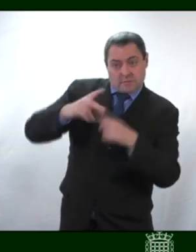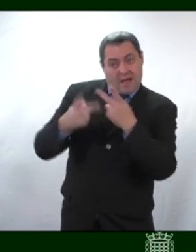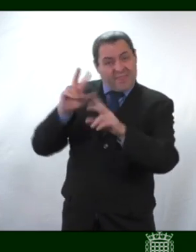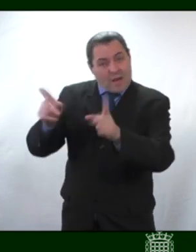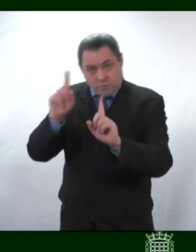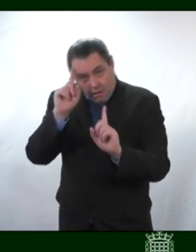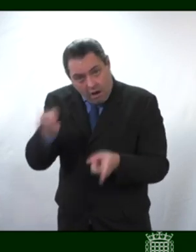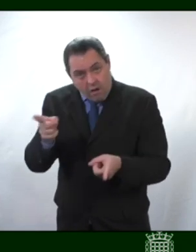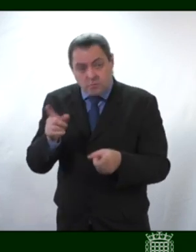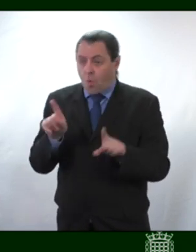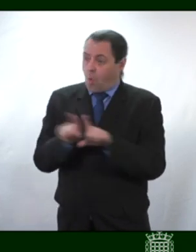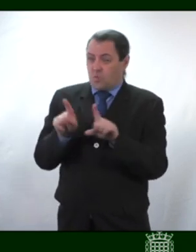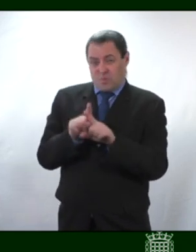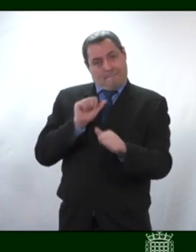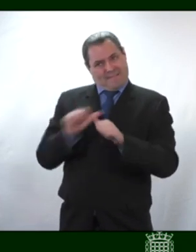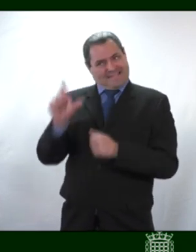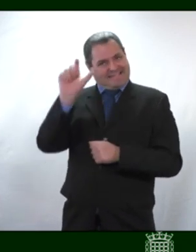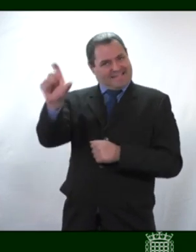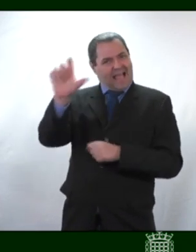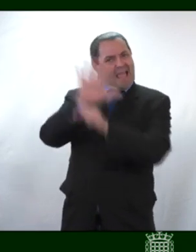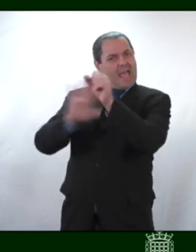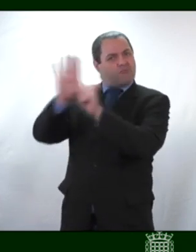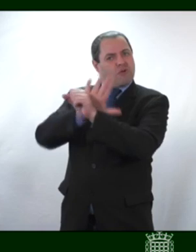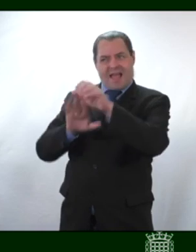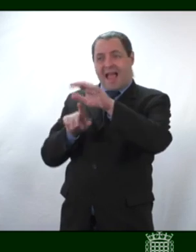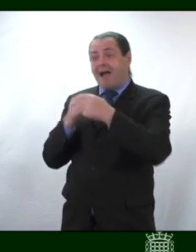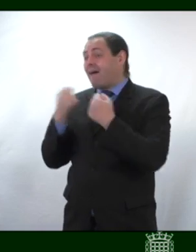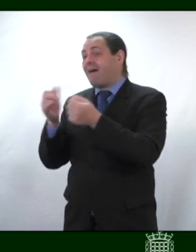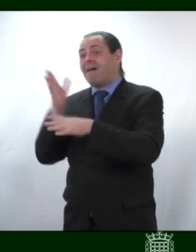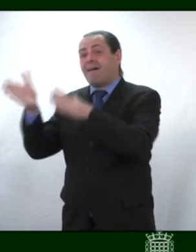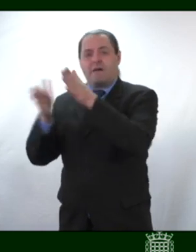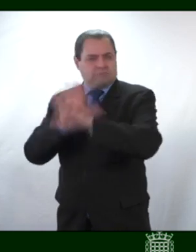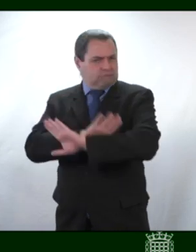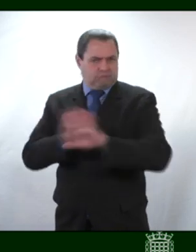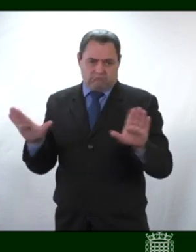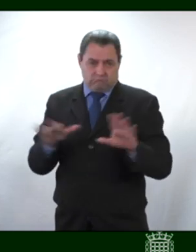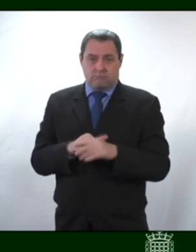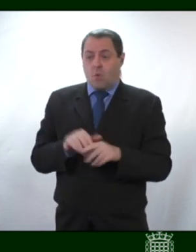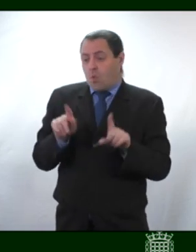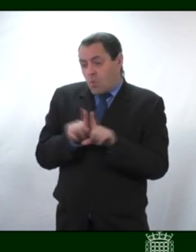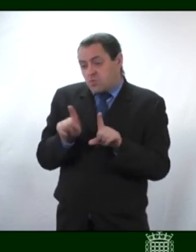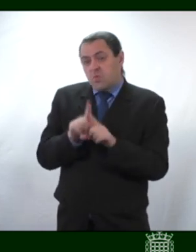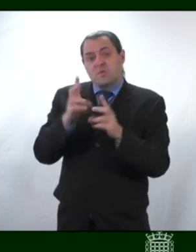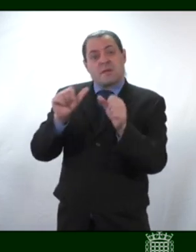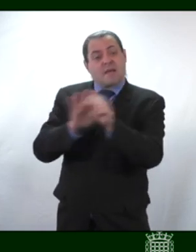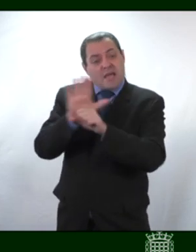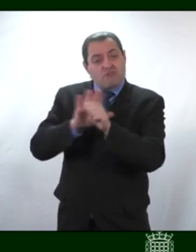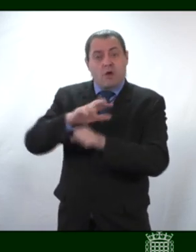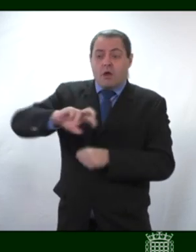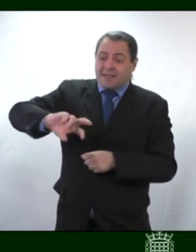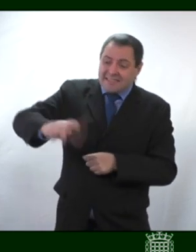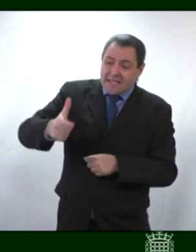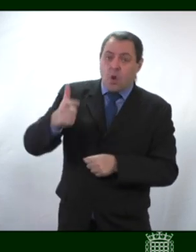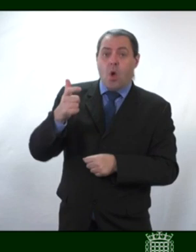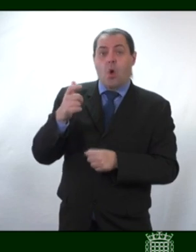extra measures taken in Lancashire, casinos, bingo halls, betting shops, adult gaming centres and soft play areas must